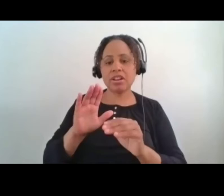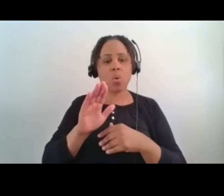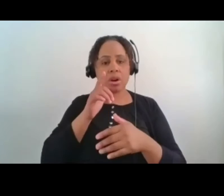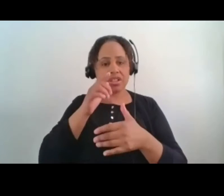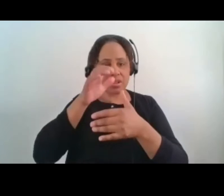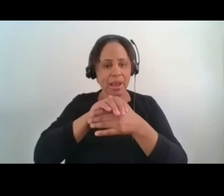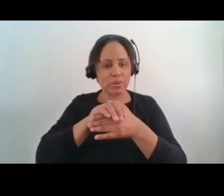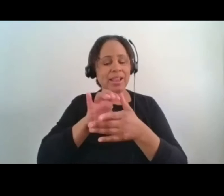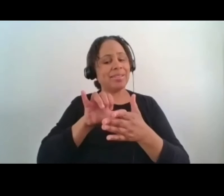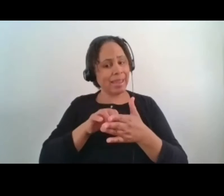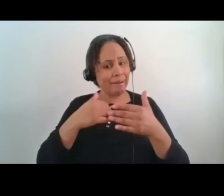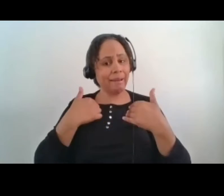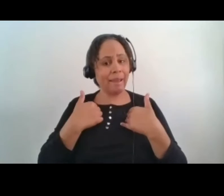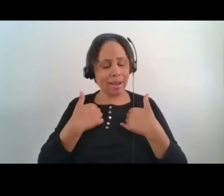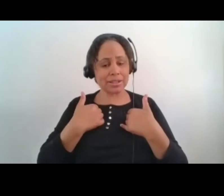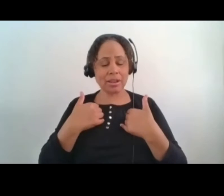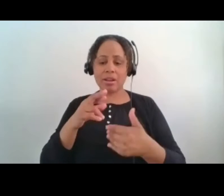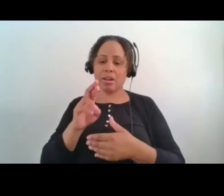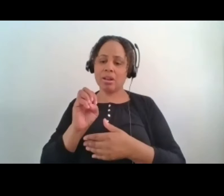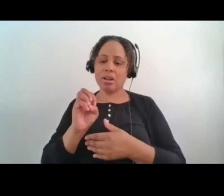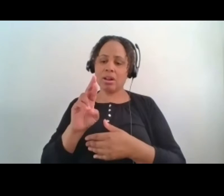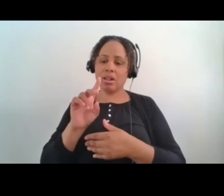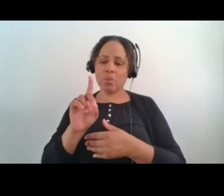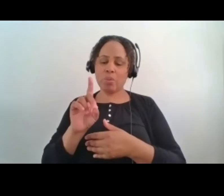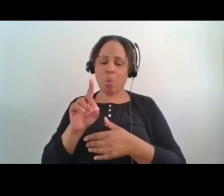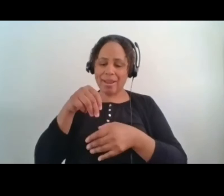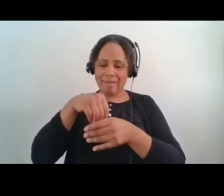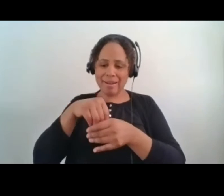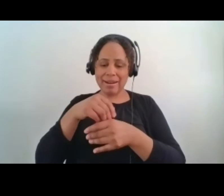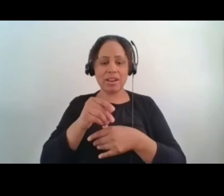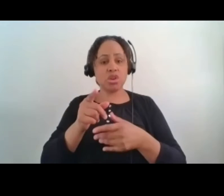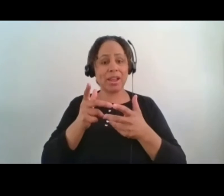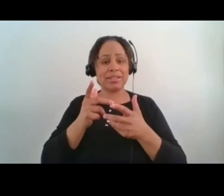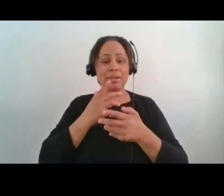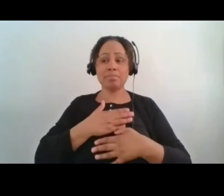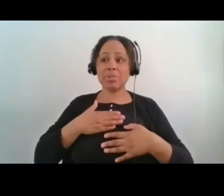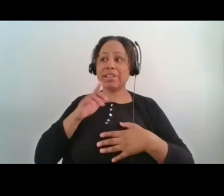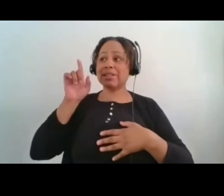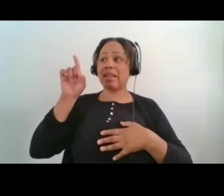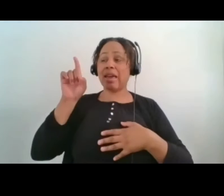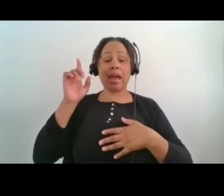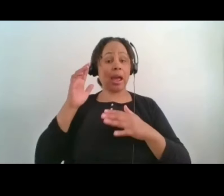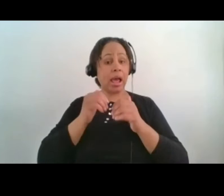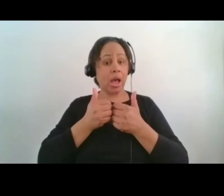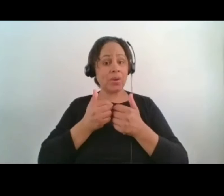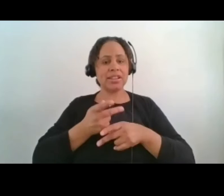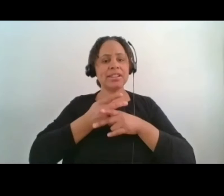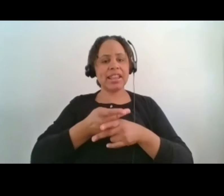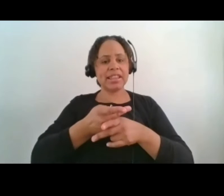the pleasure of God by taking care of your family and making sure that everyone is safe. And wherever you guys,